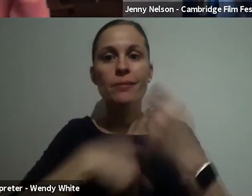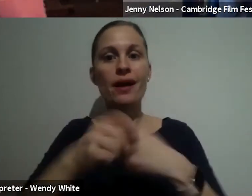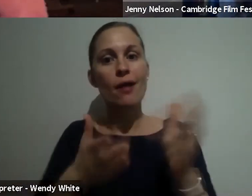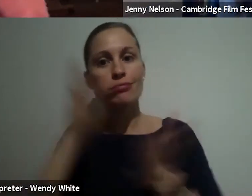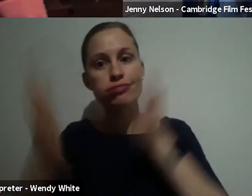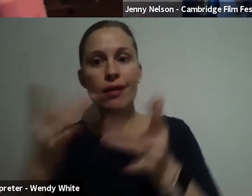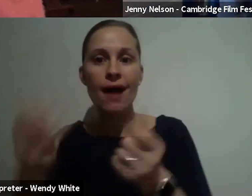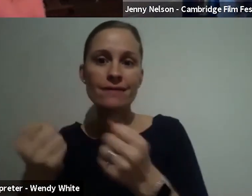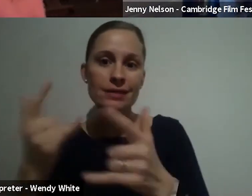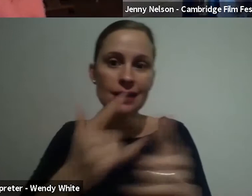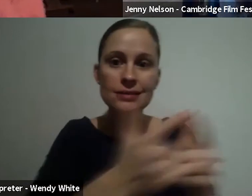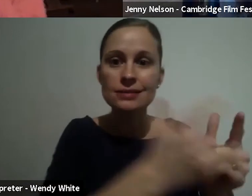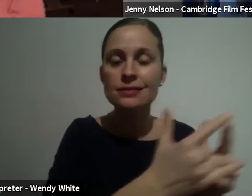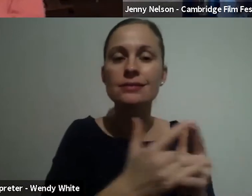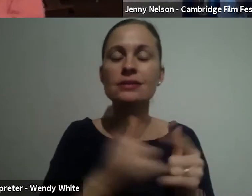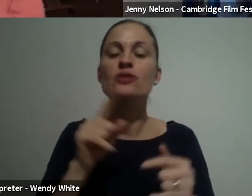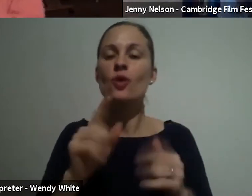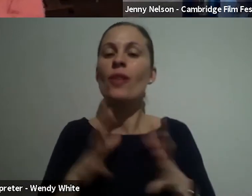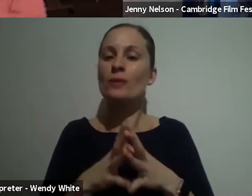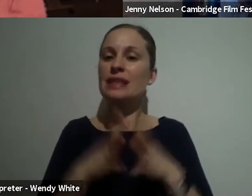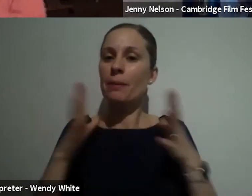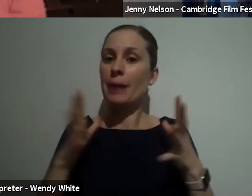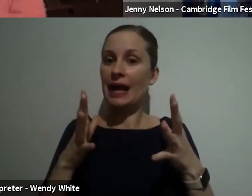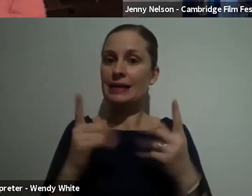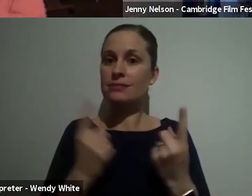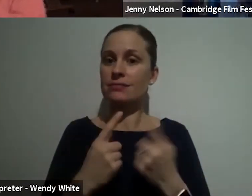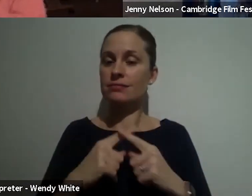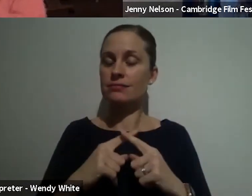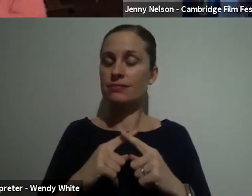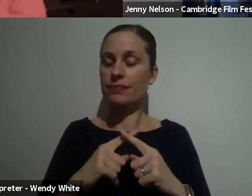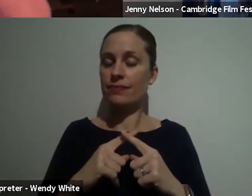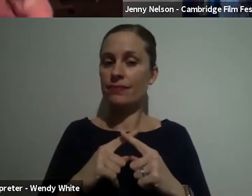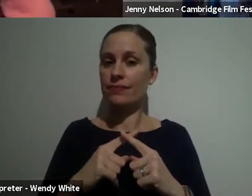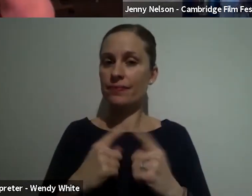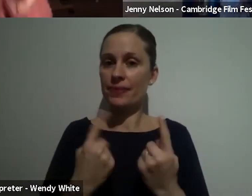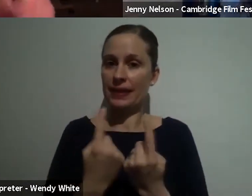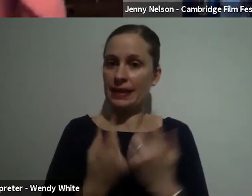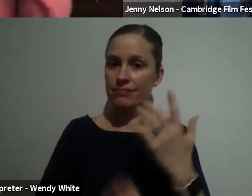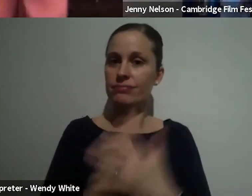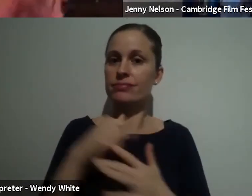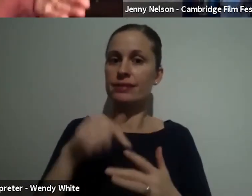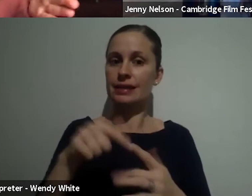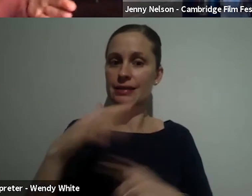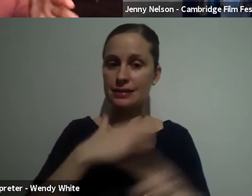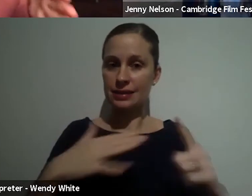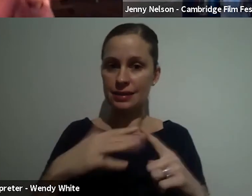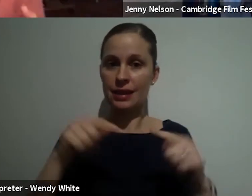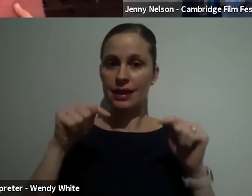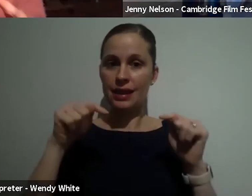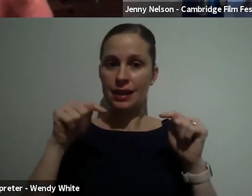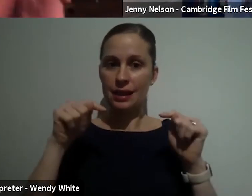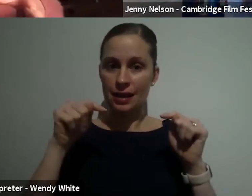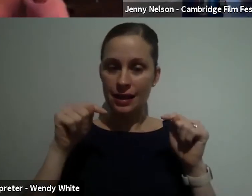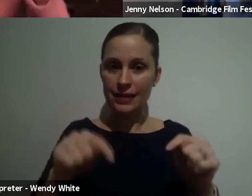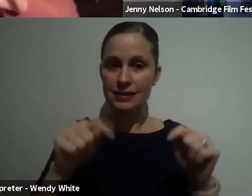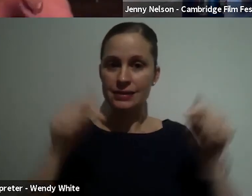biggest contradiction in this at this time in this society, and I think this very specific ad of Póntelo,